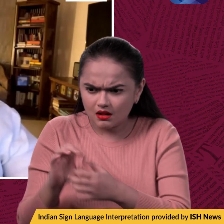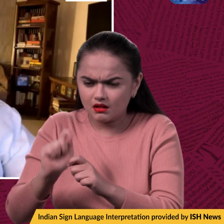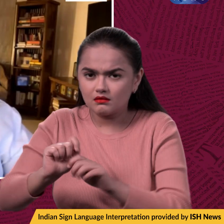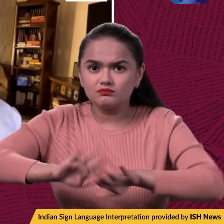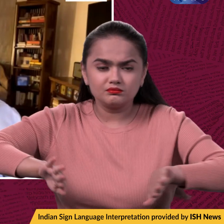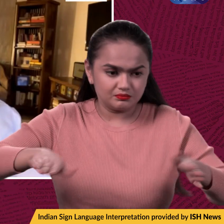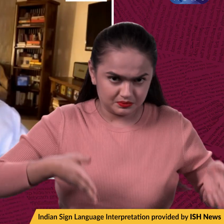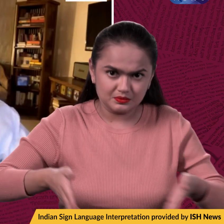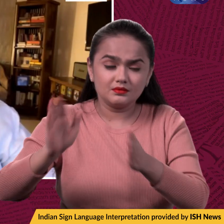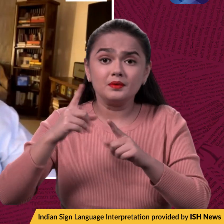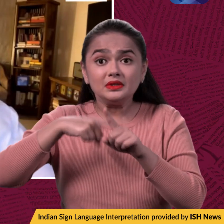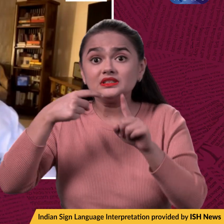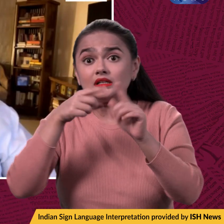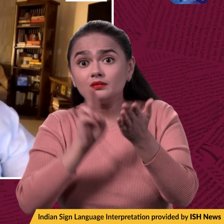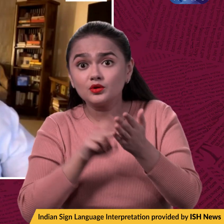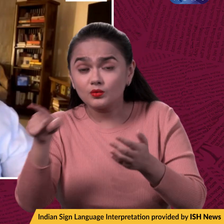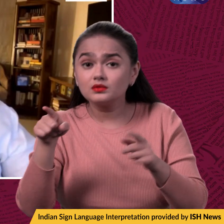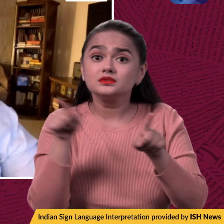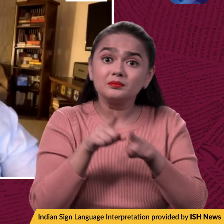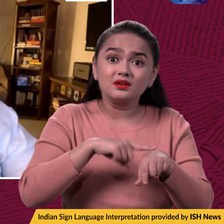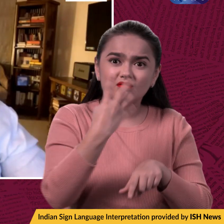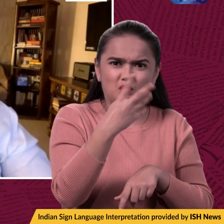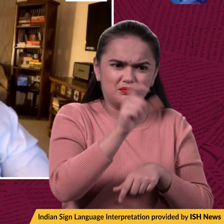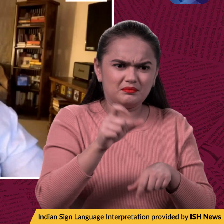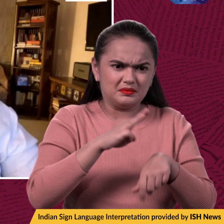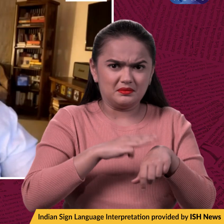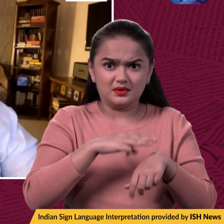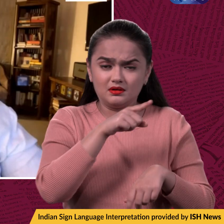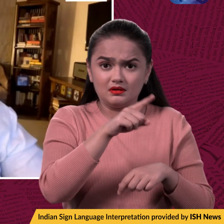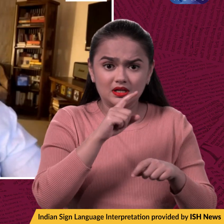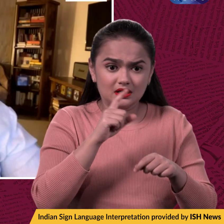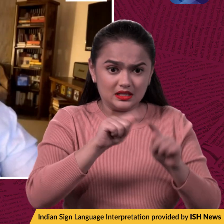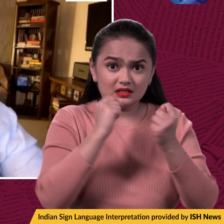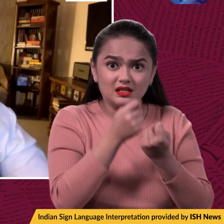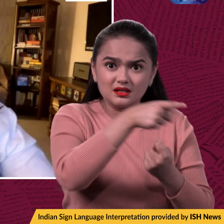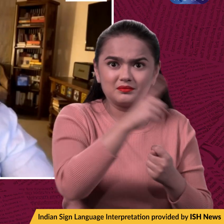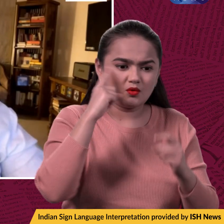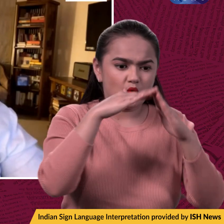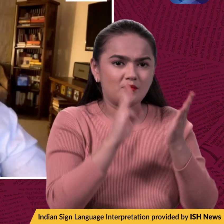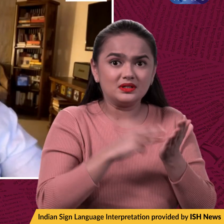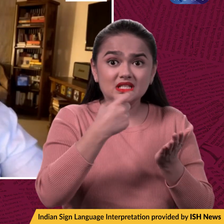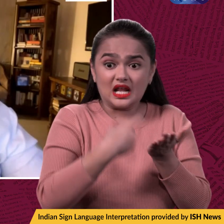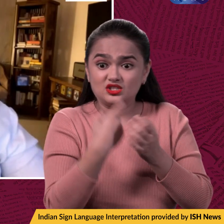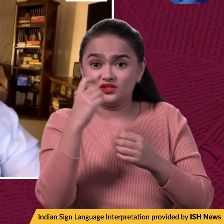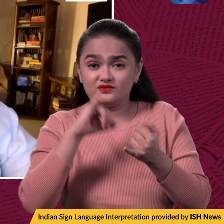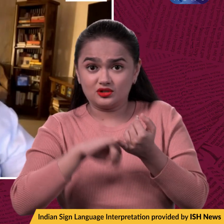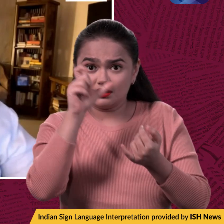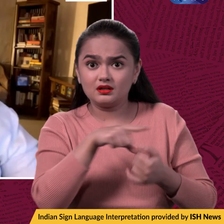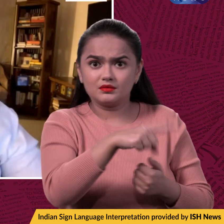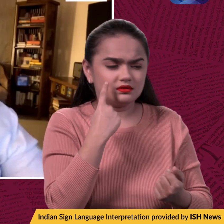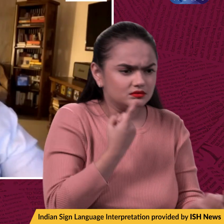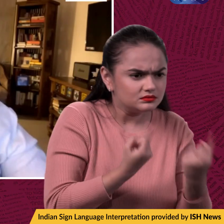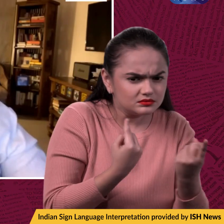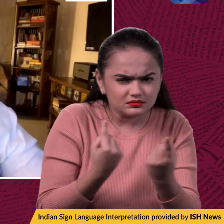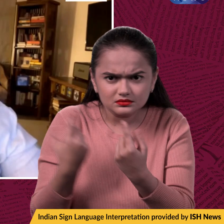flooding again. In Tamil Nadu, at the same time, a 4-member team led by the Joint Secretary of Ministry of Home Affairs, Rajiv Sharma,